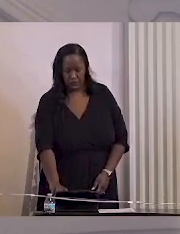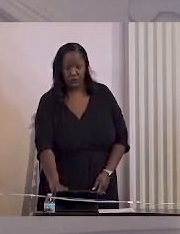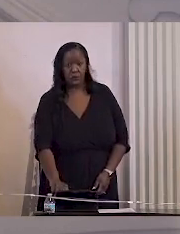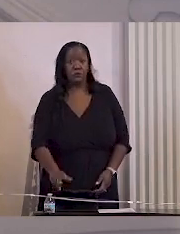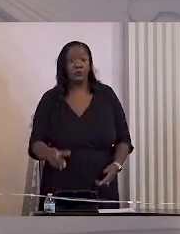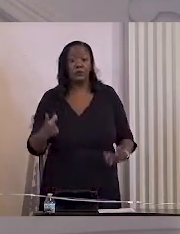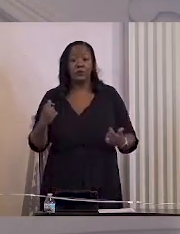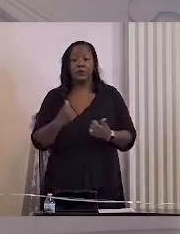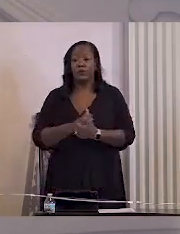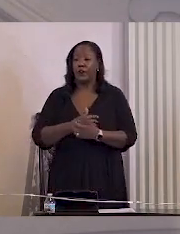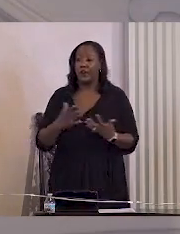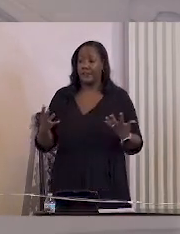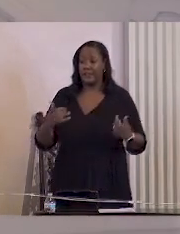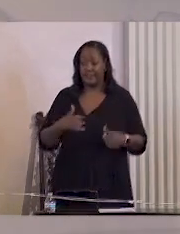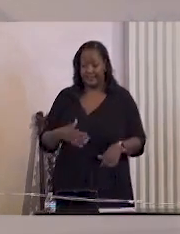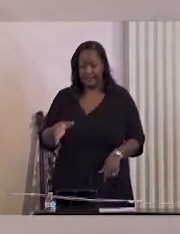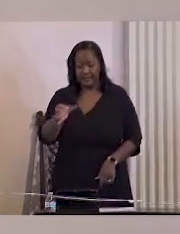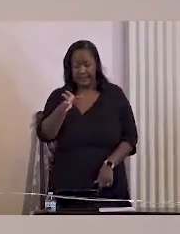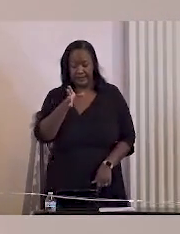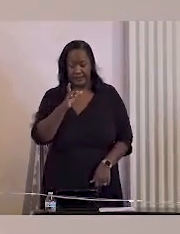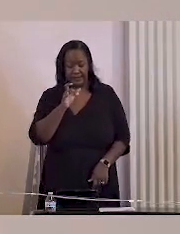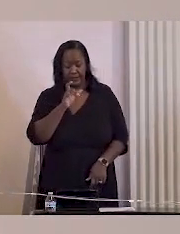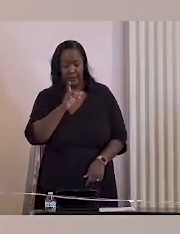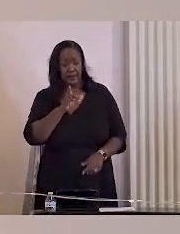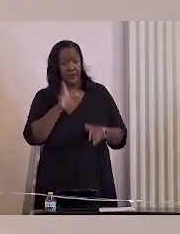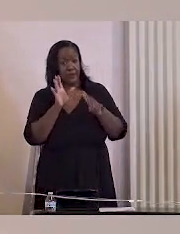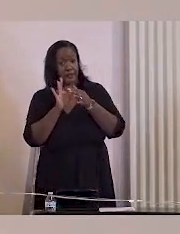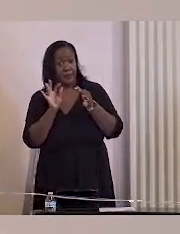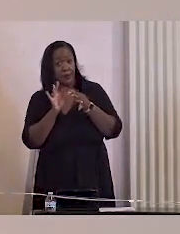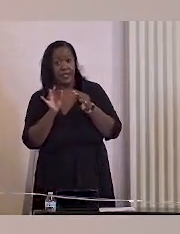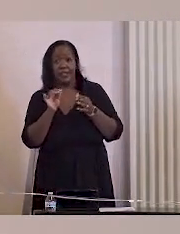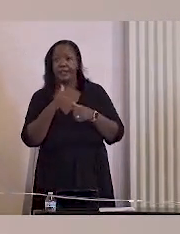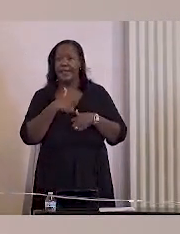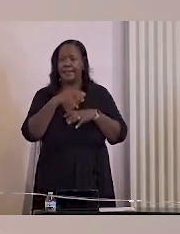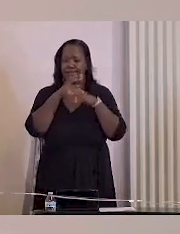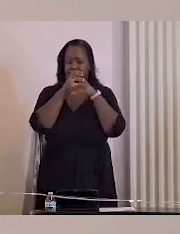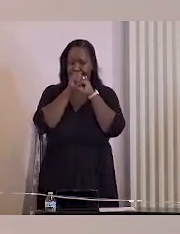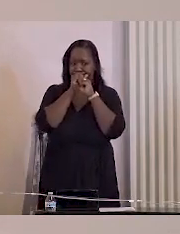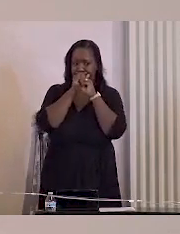Those things spoken and unspoken, we say amen.